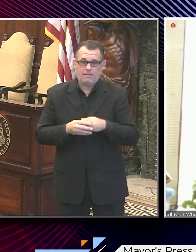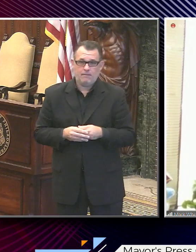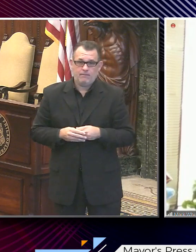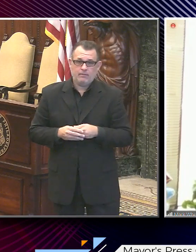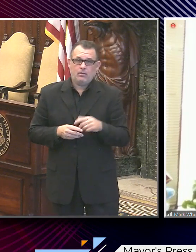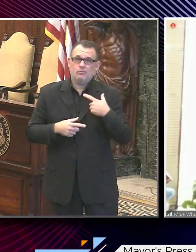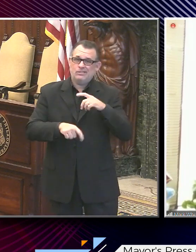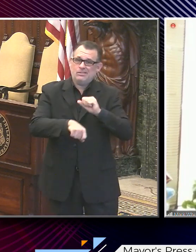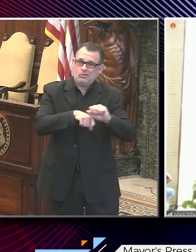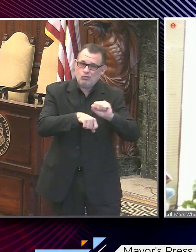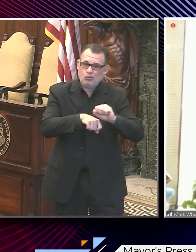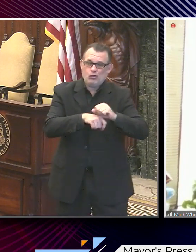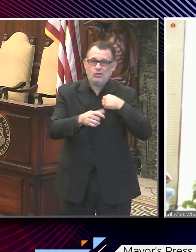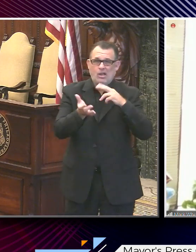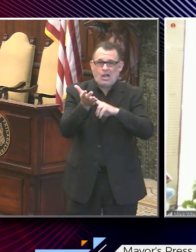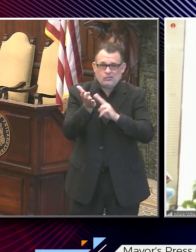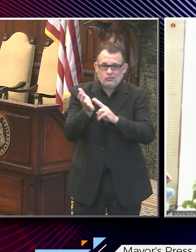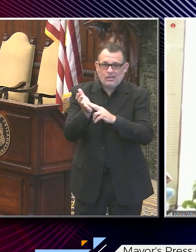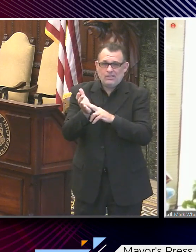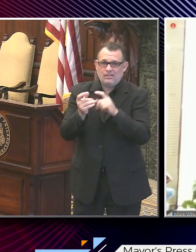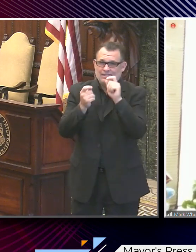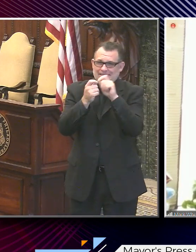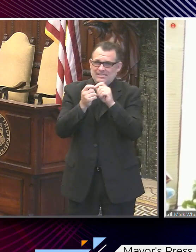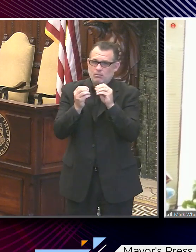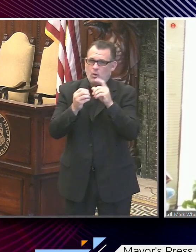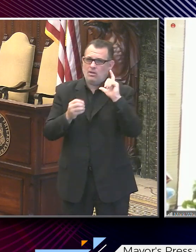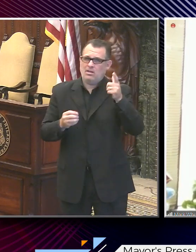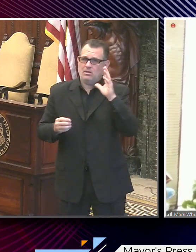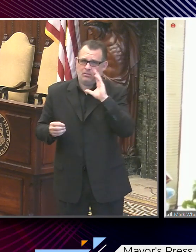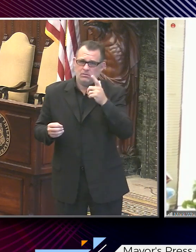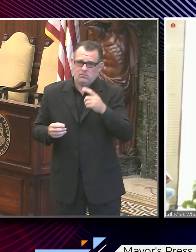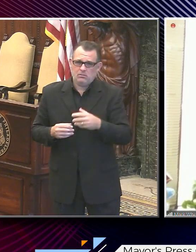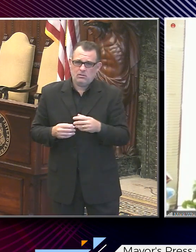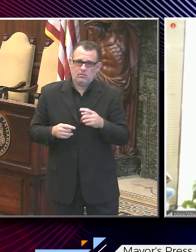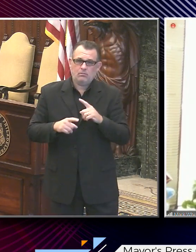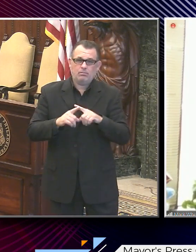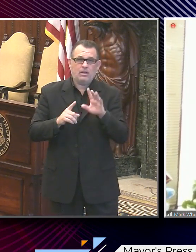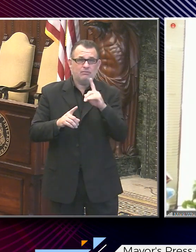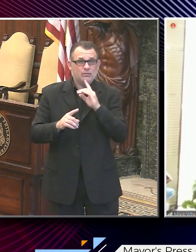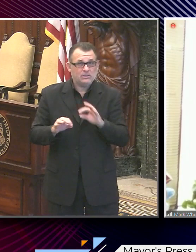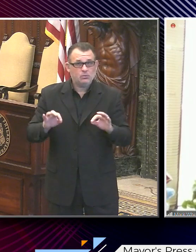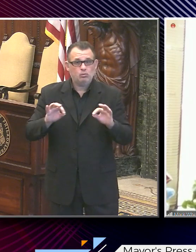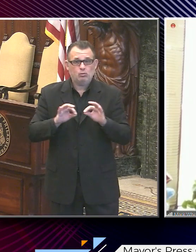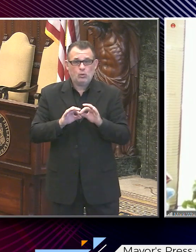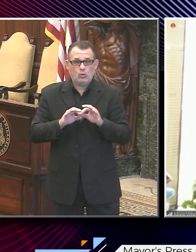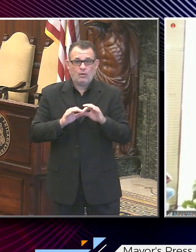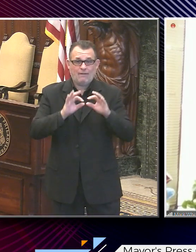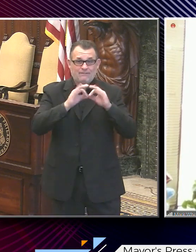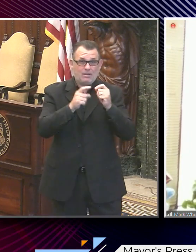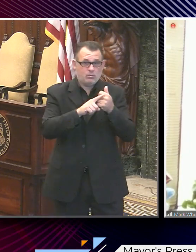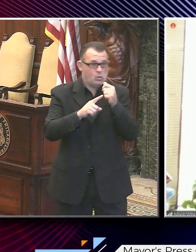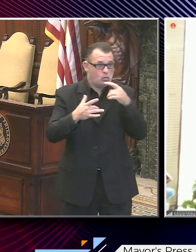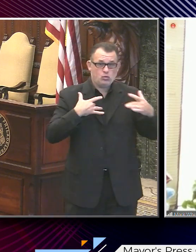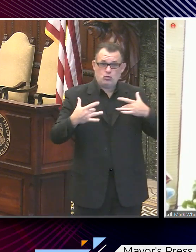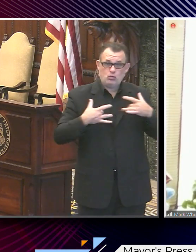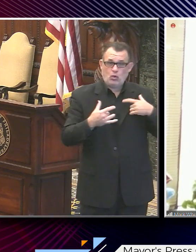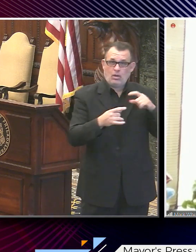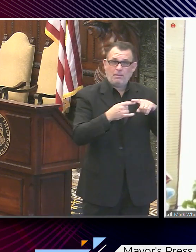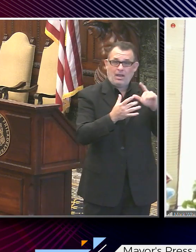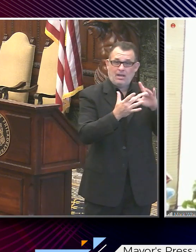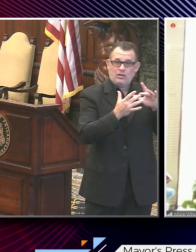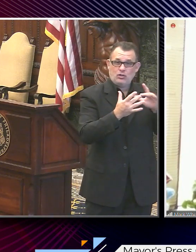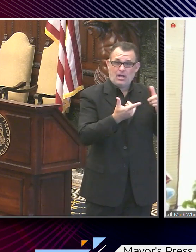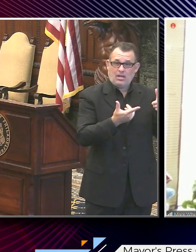more details on that later, but we think it's worth families understanding that now, that if they are concerned, they can sign up for that free